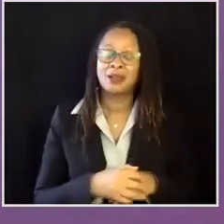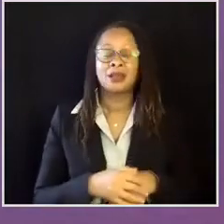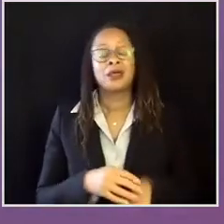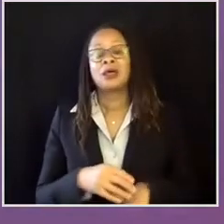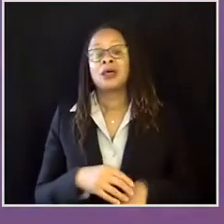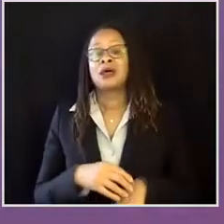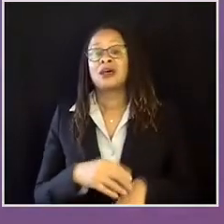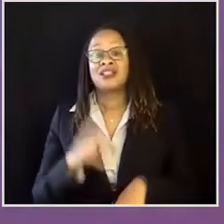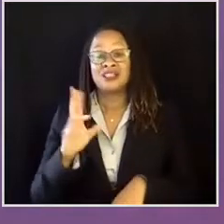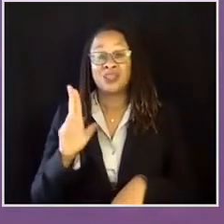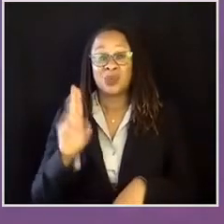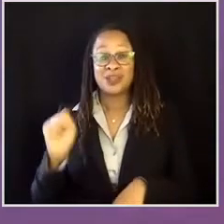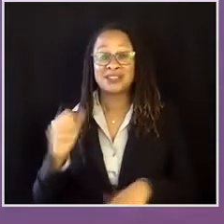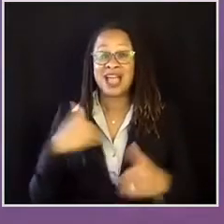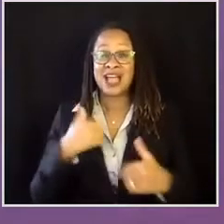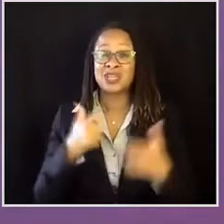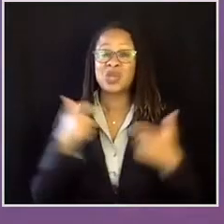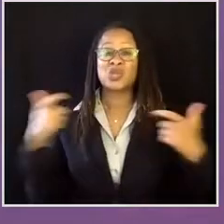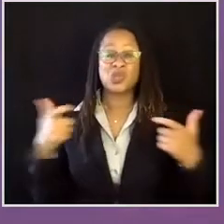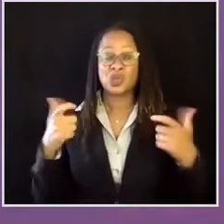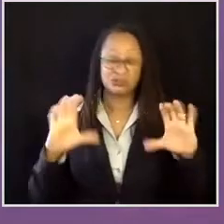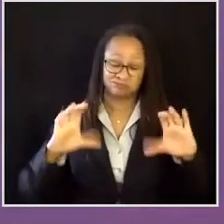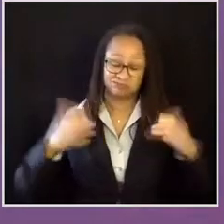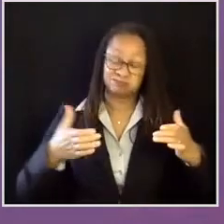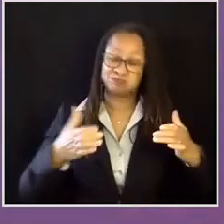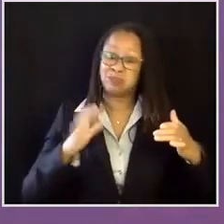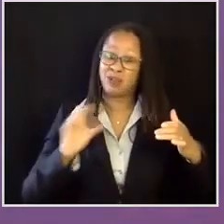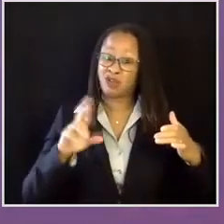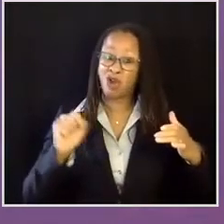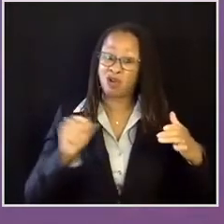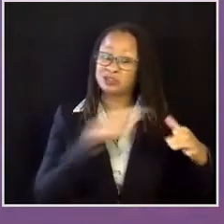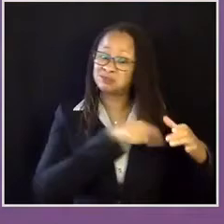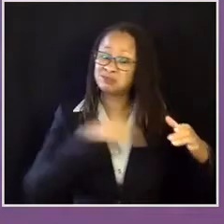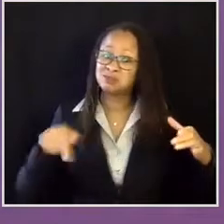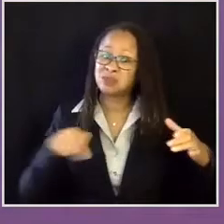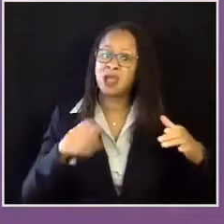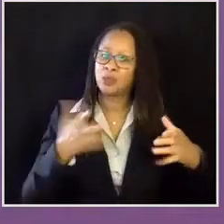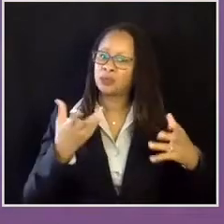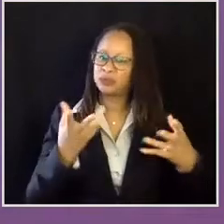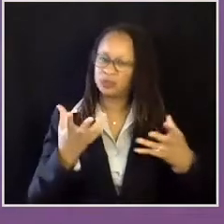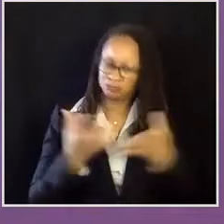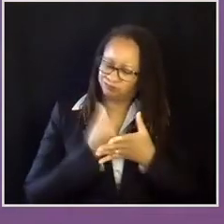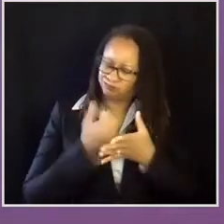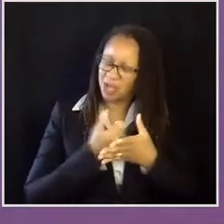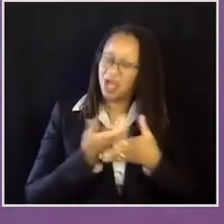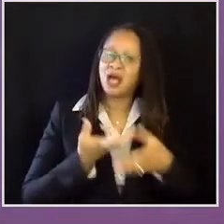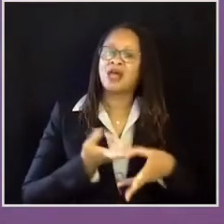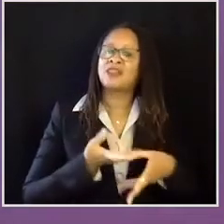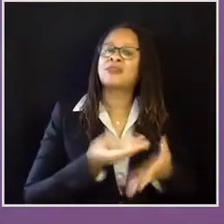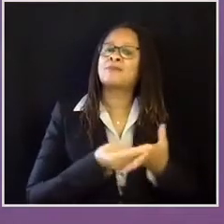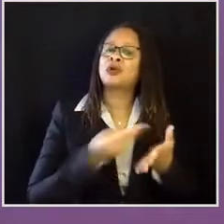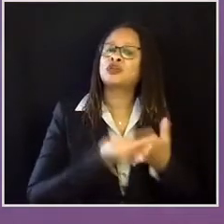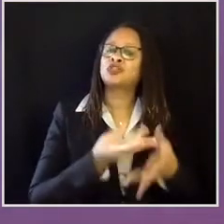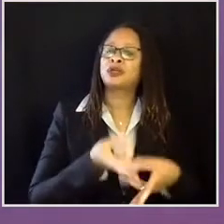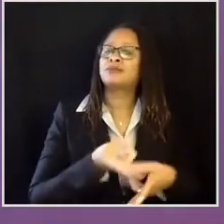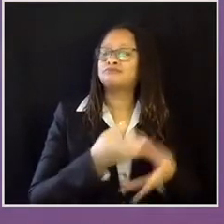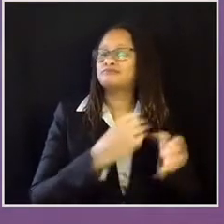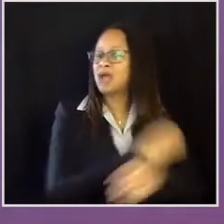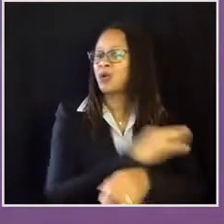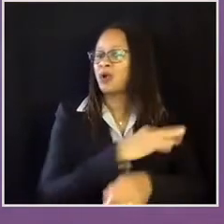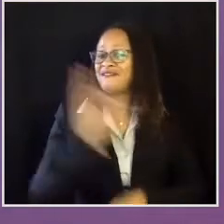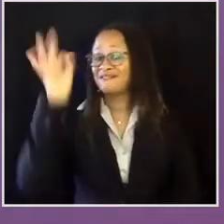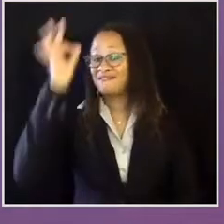vehicles. And we're going to harness the purchasing power of our federal government to make sure we're